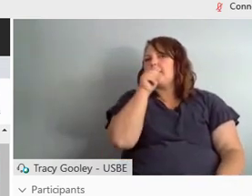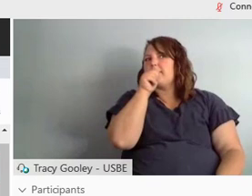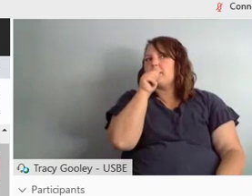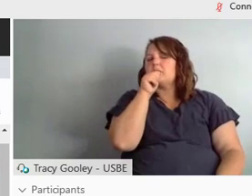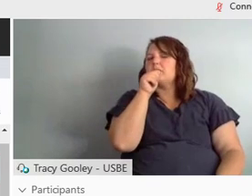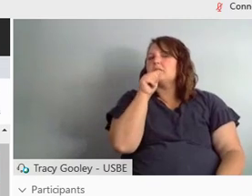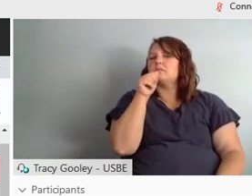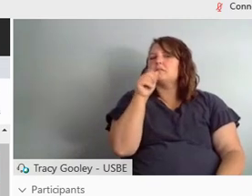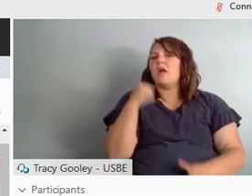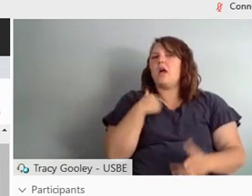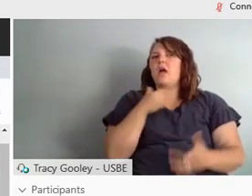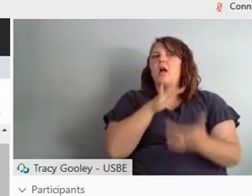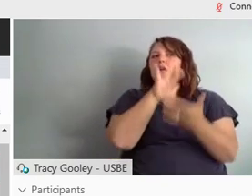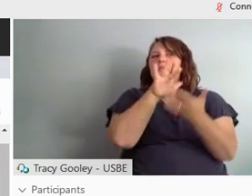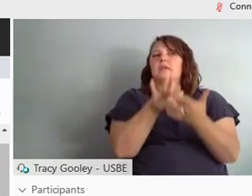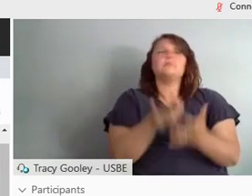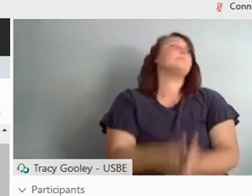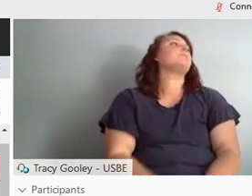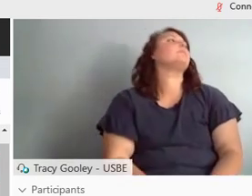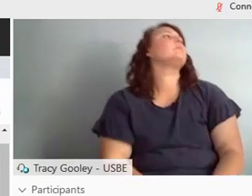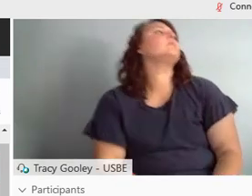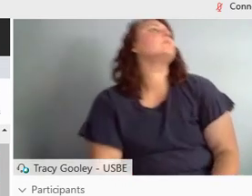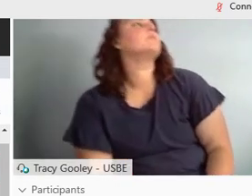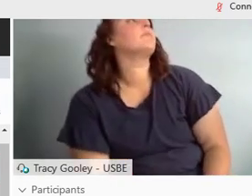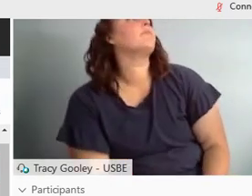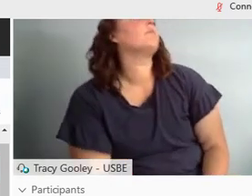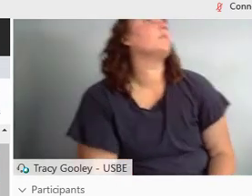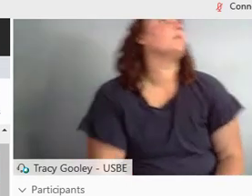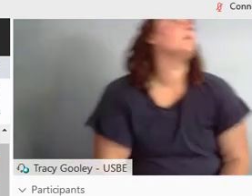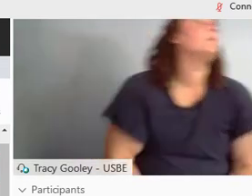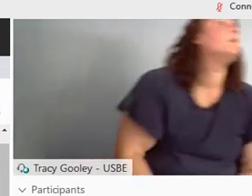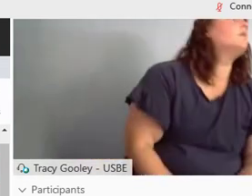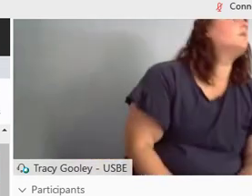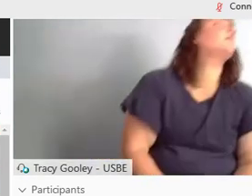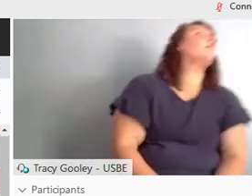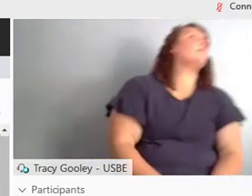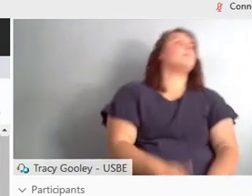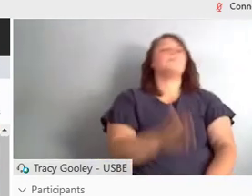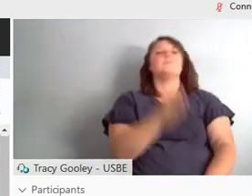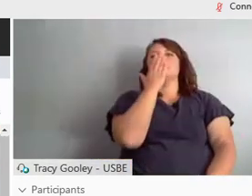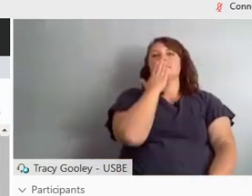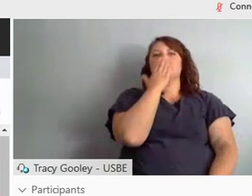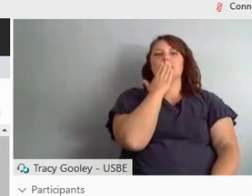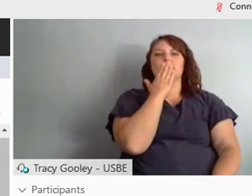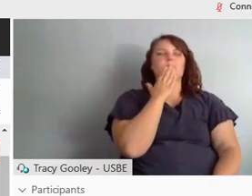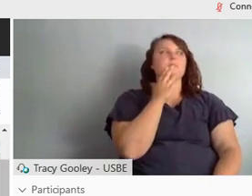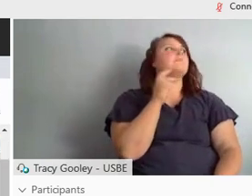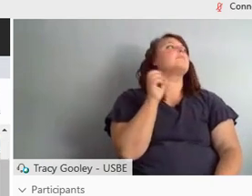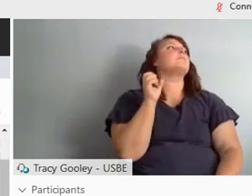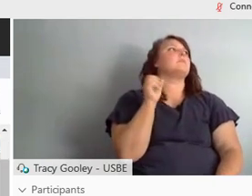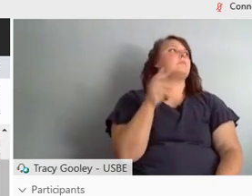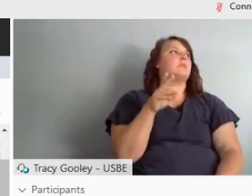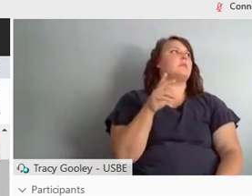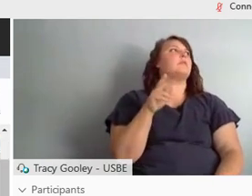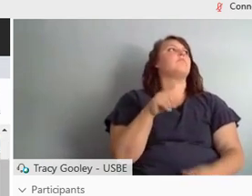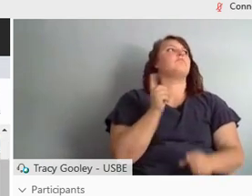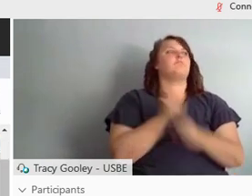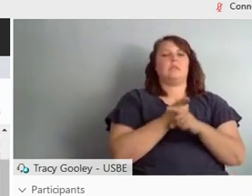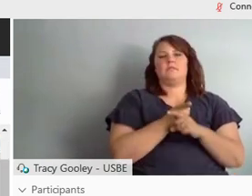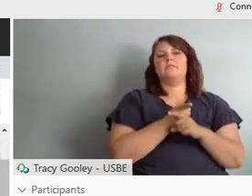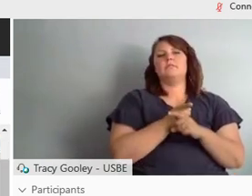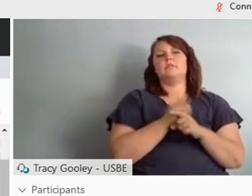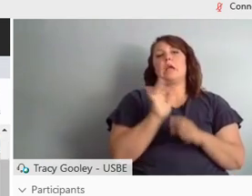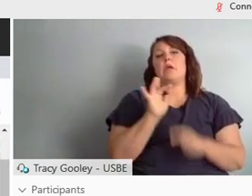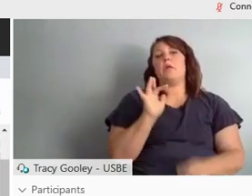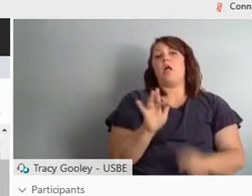and then that way I can get in contact with you. Okay? Thanks. Thanks for pointing that out. So you are correct. When you